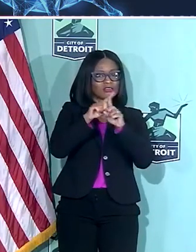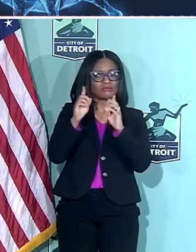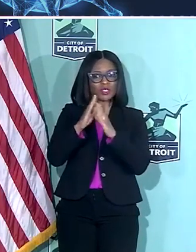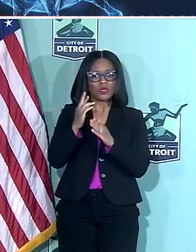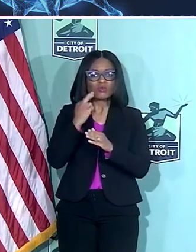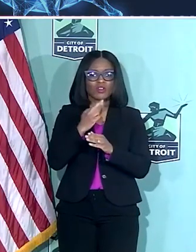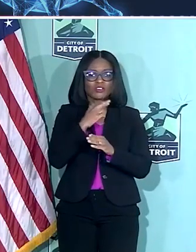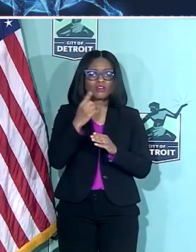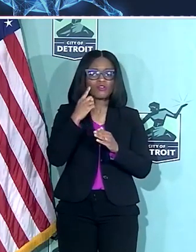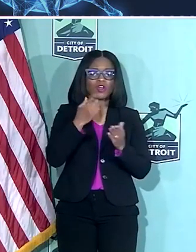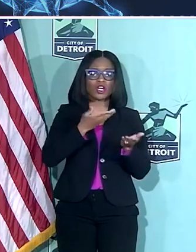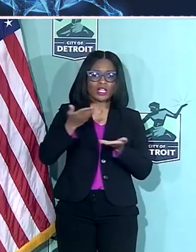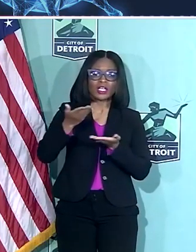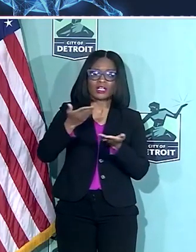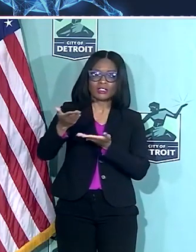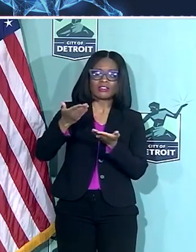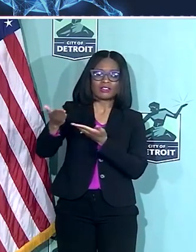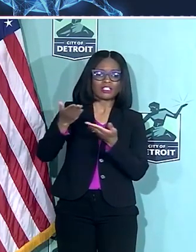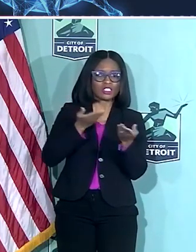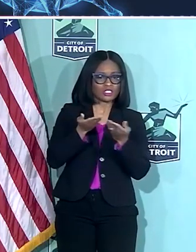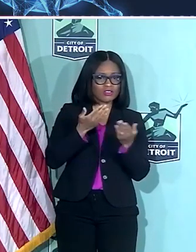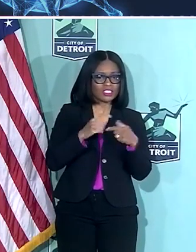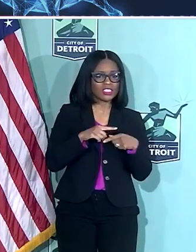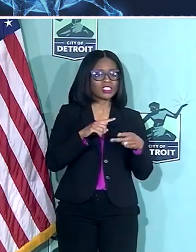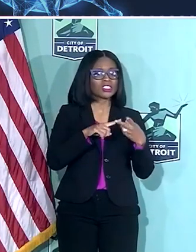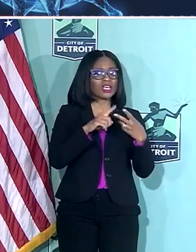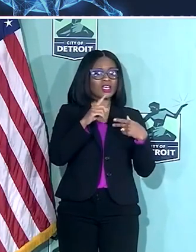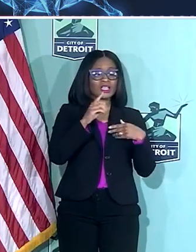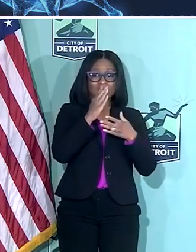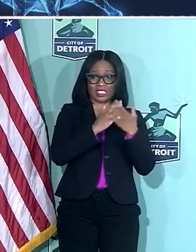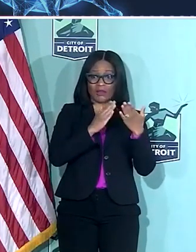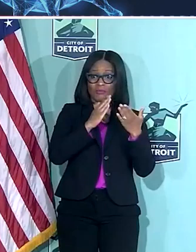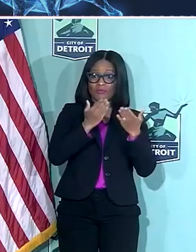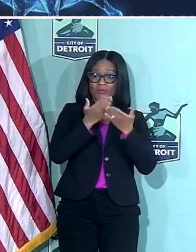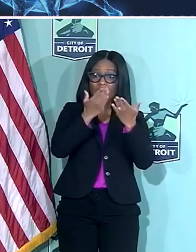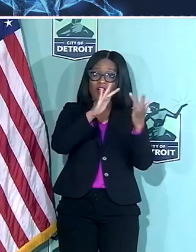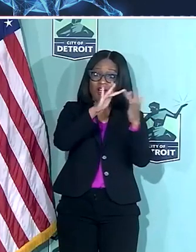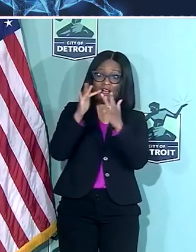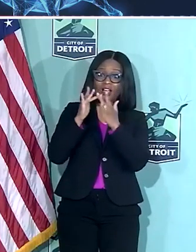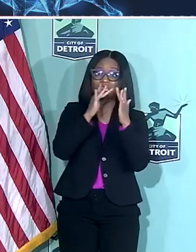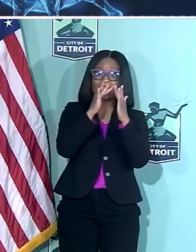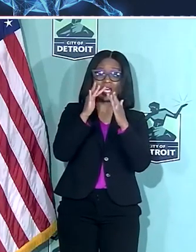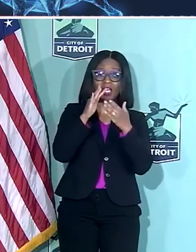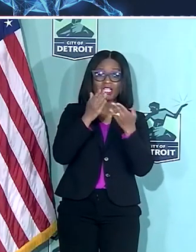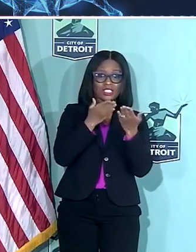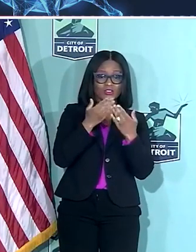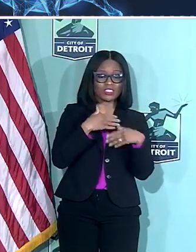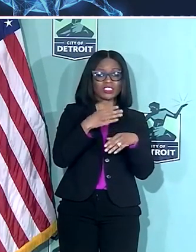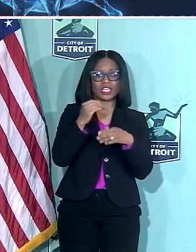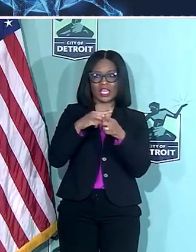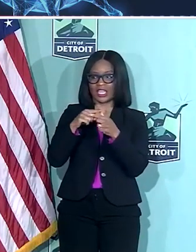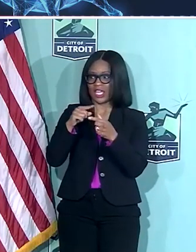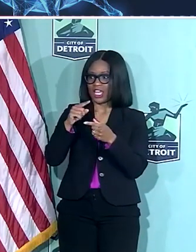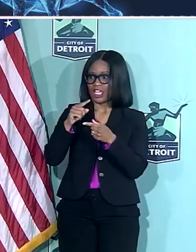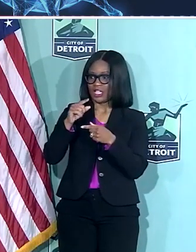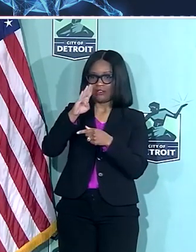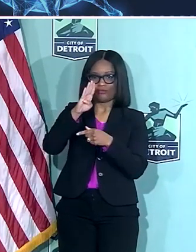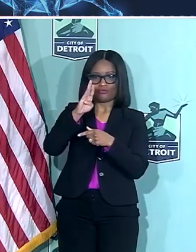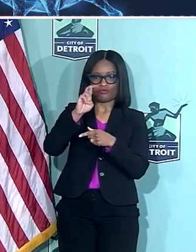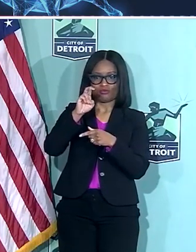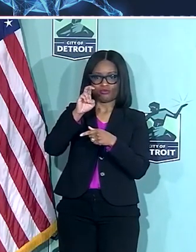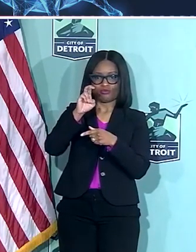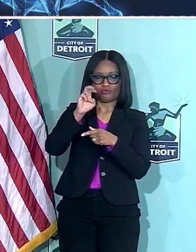services, our fitness studios offer online classes, and breweries start making hand sanitizer. Everybody's ready for